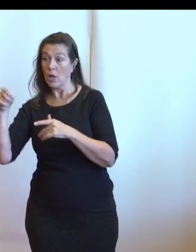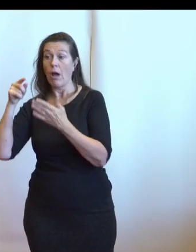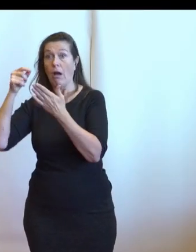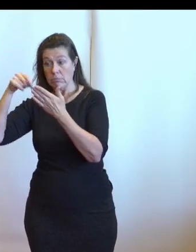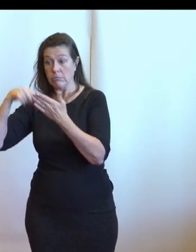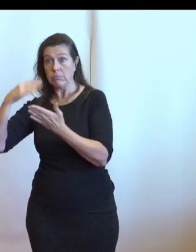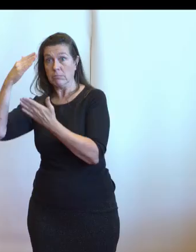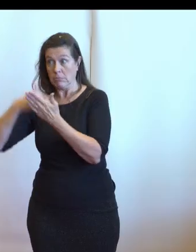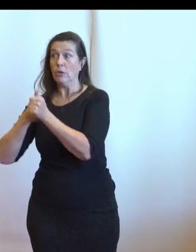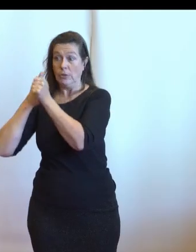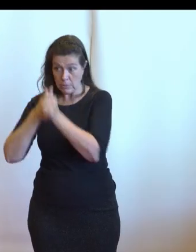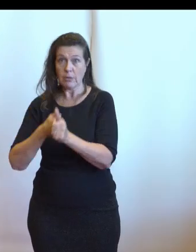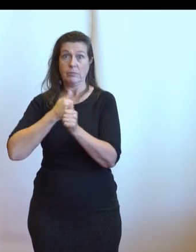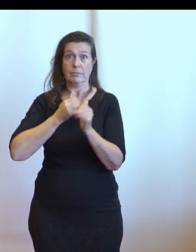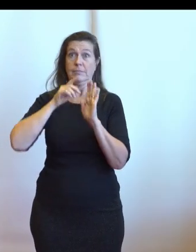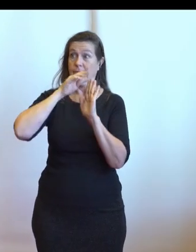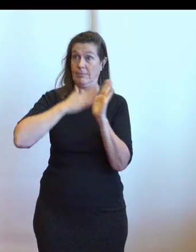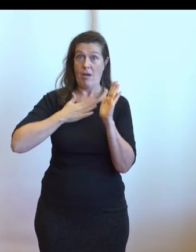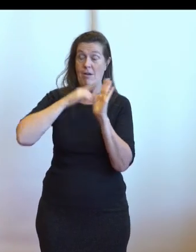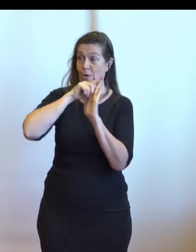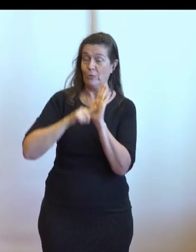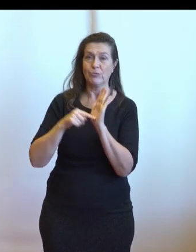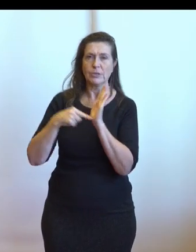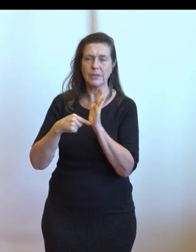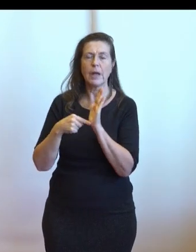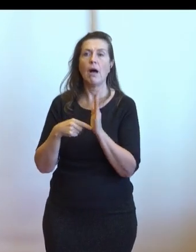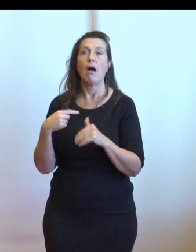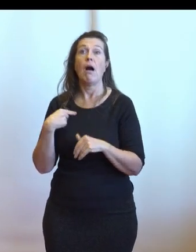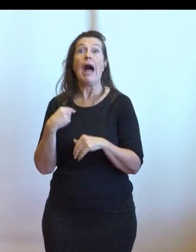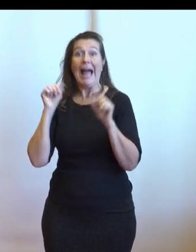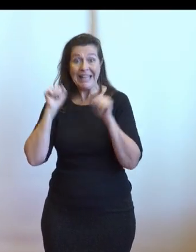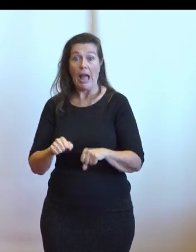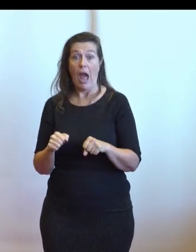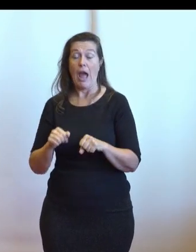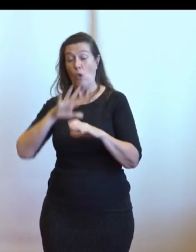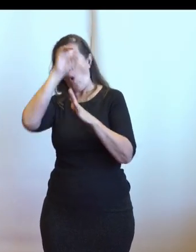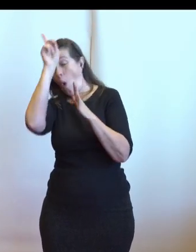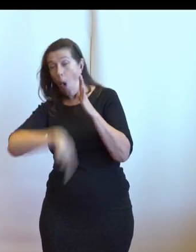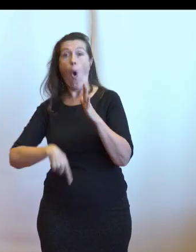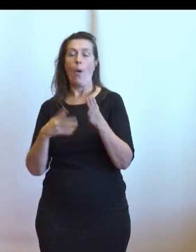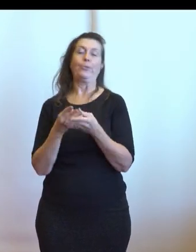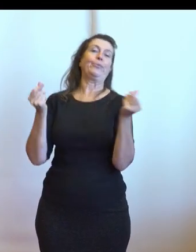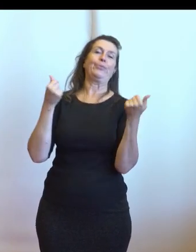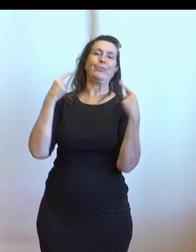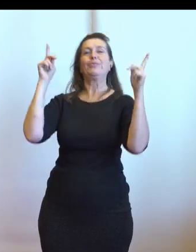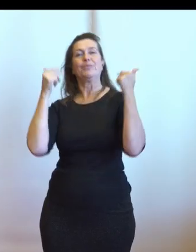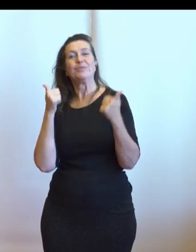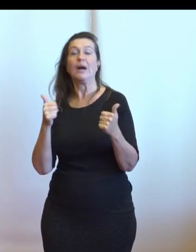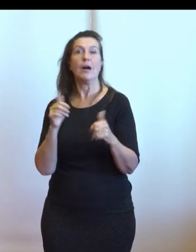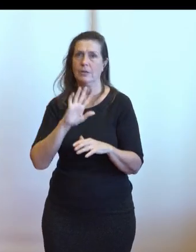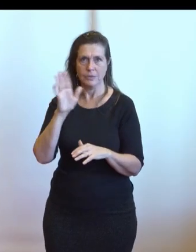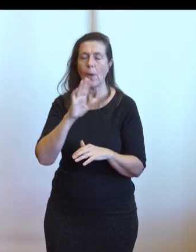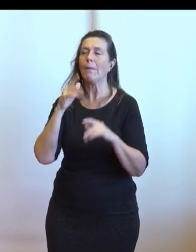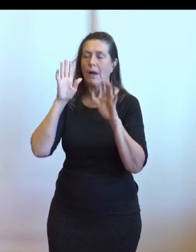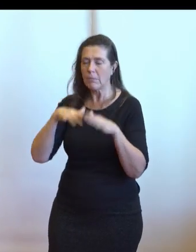a discussion. So having a question in an RFP is not going to solve everything, but that's the beginning of something. So we are asking all the